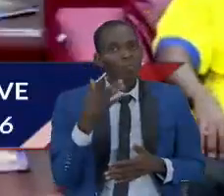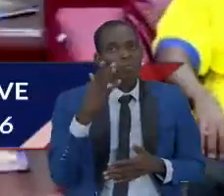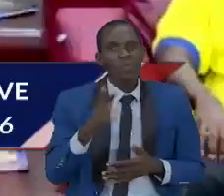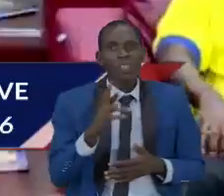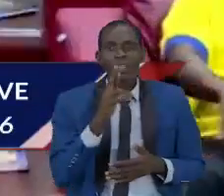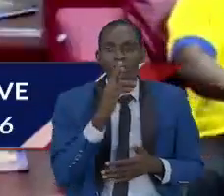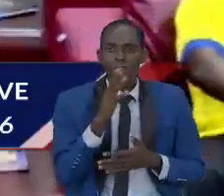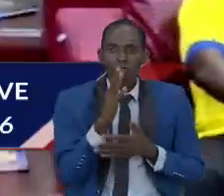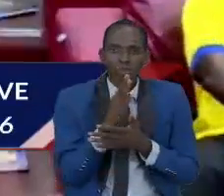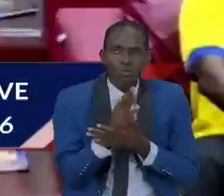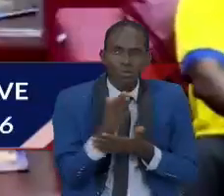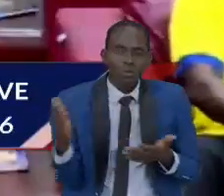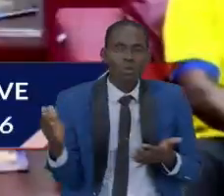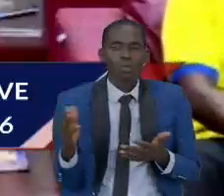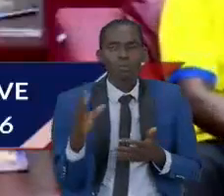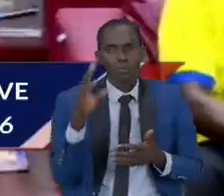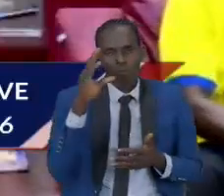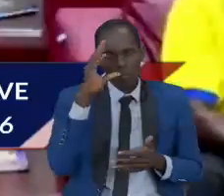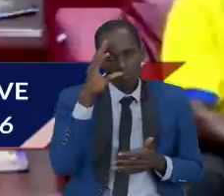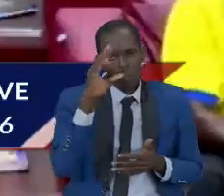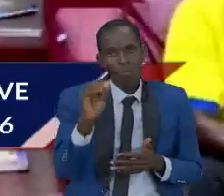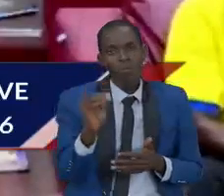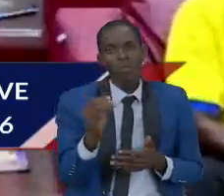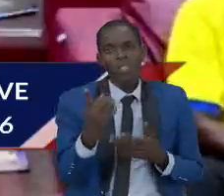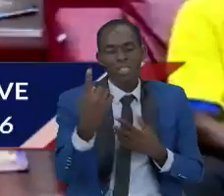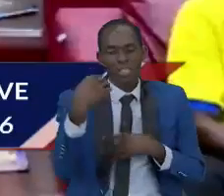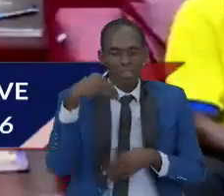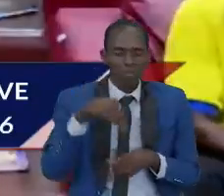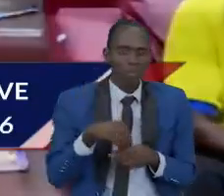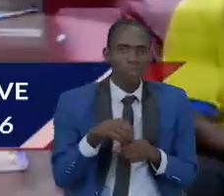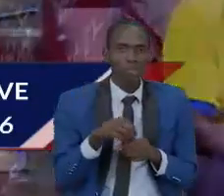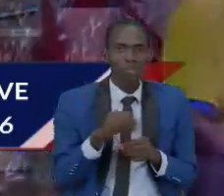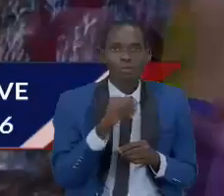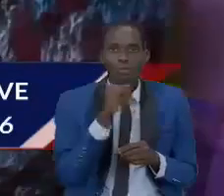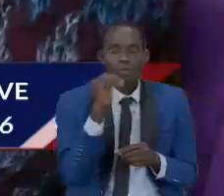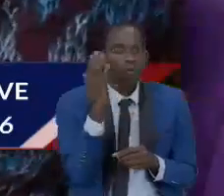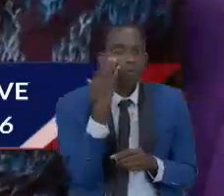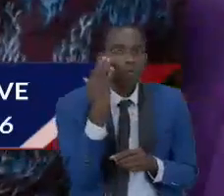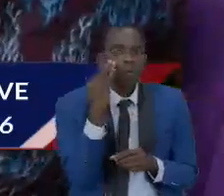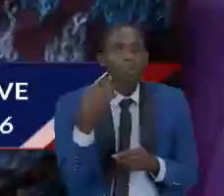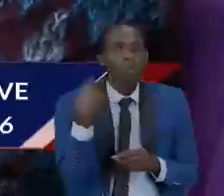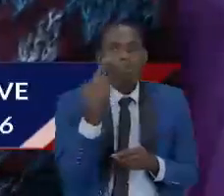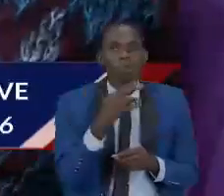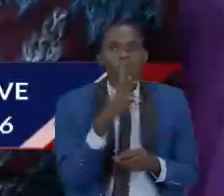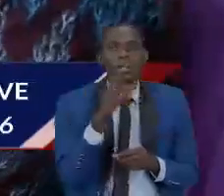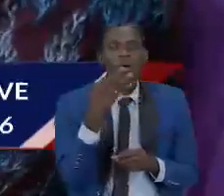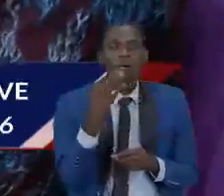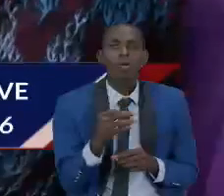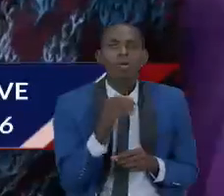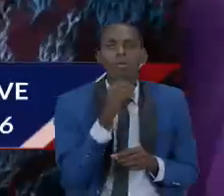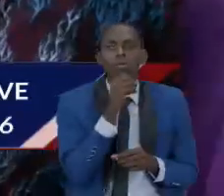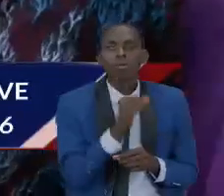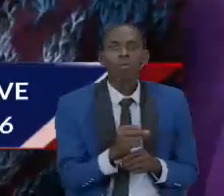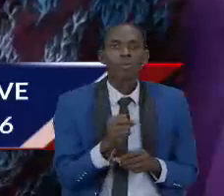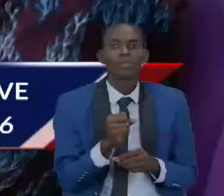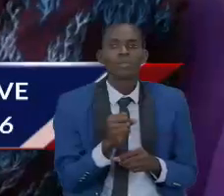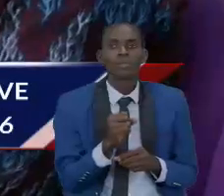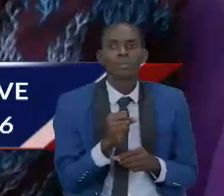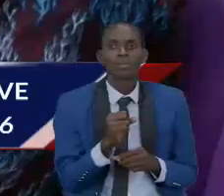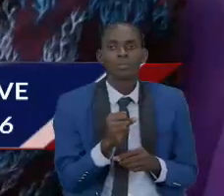men Captain unawares who are before old or dead